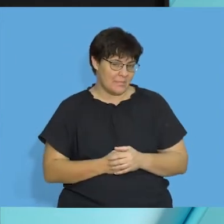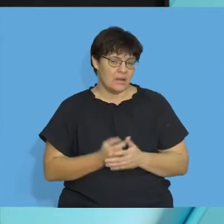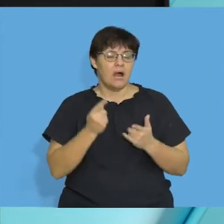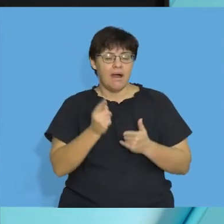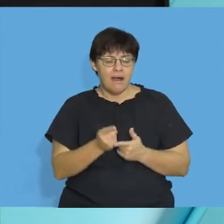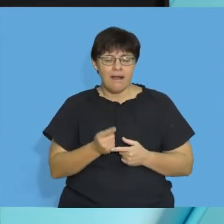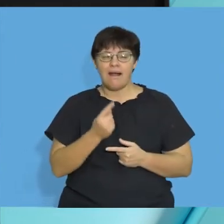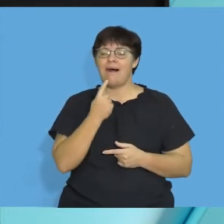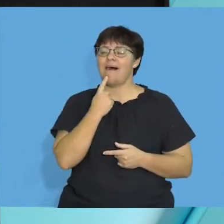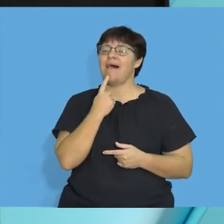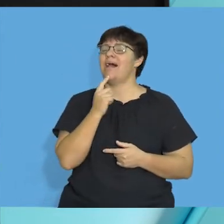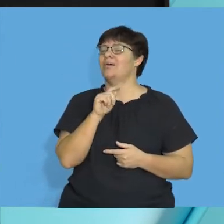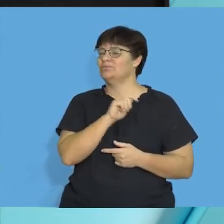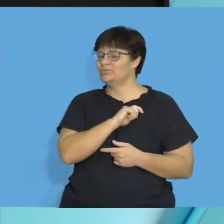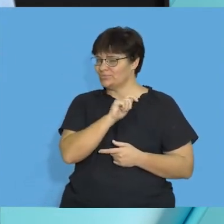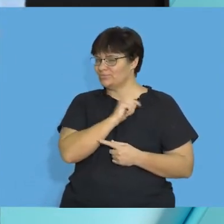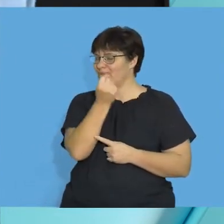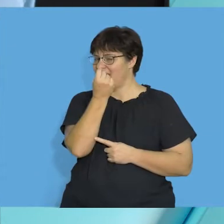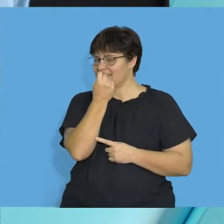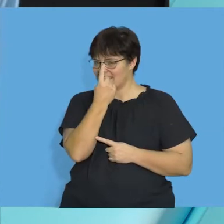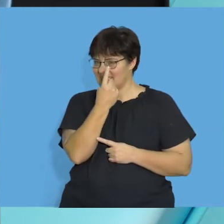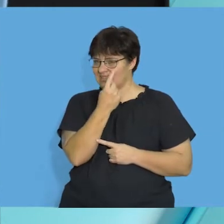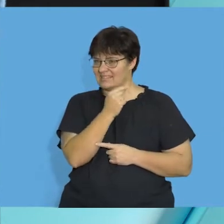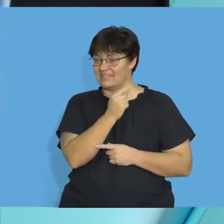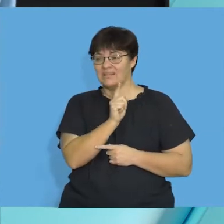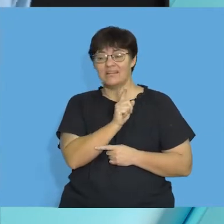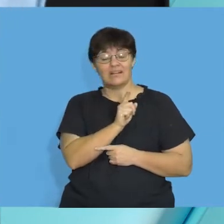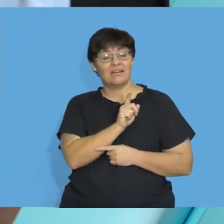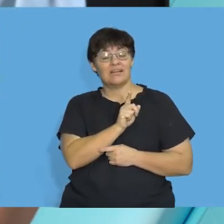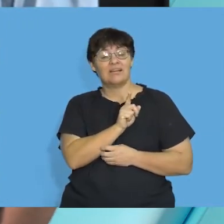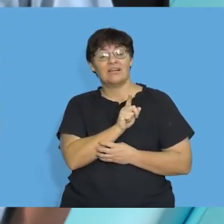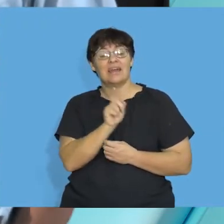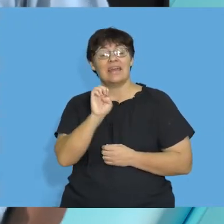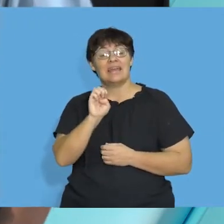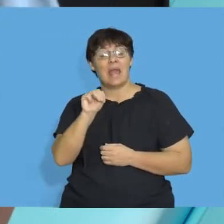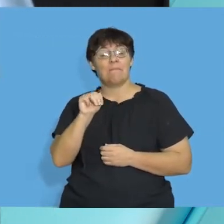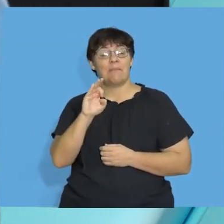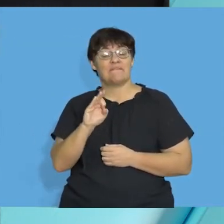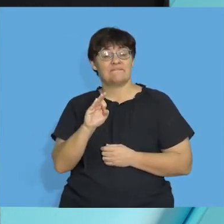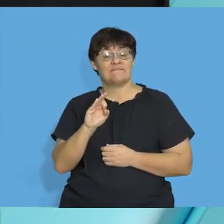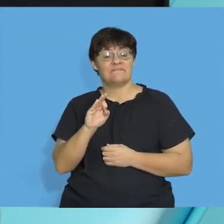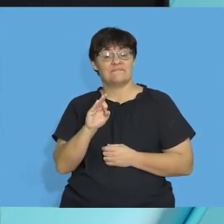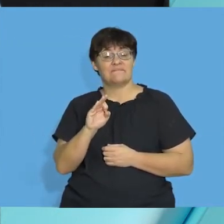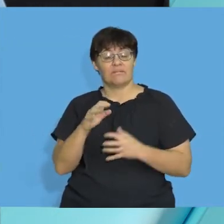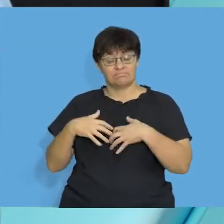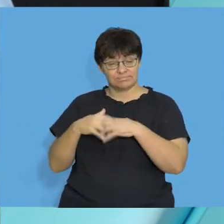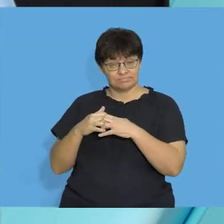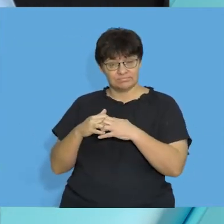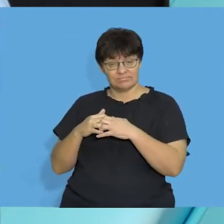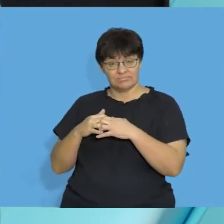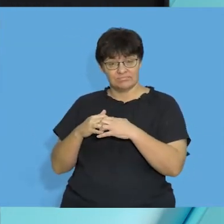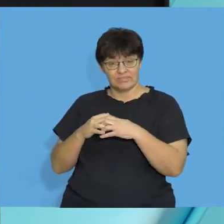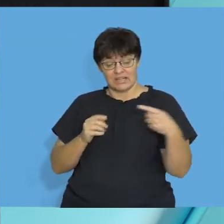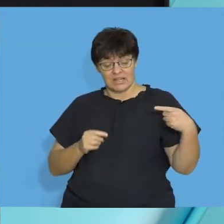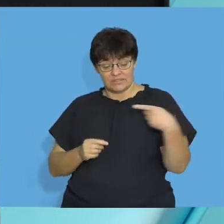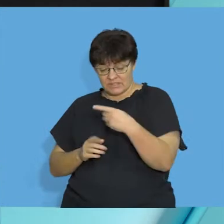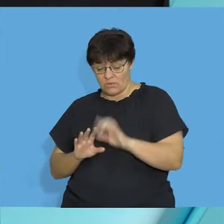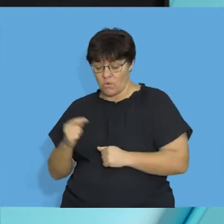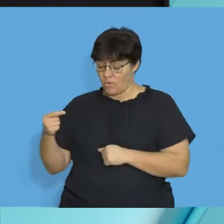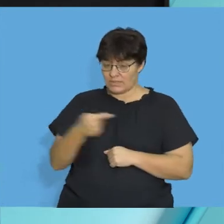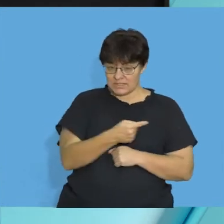to understand that the direction of the induced EMF can be different depending on the